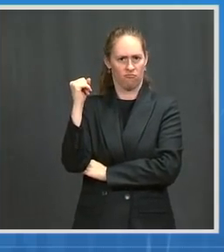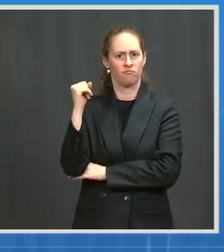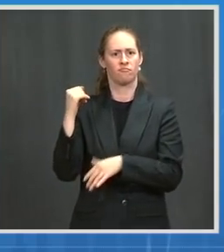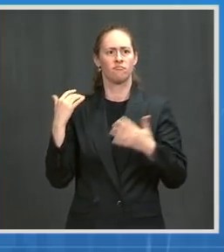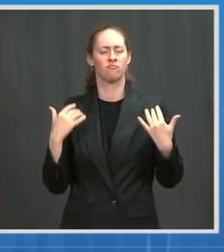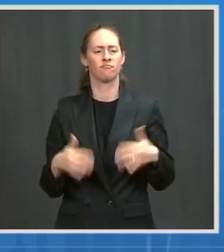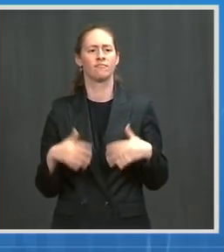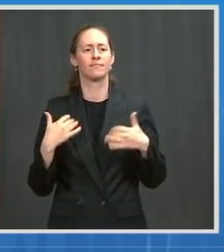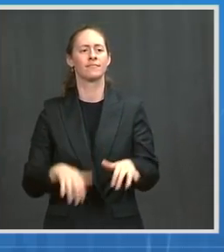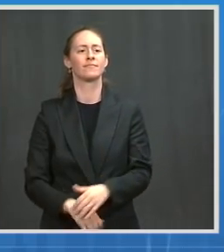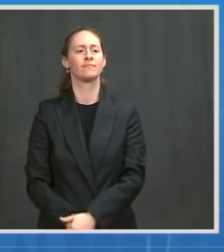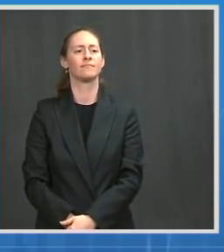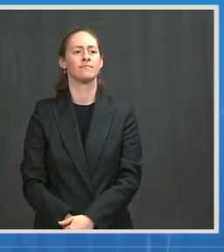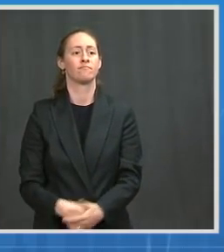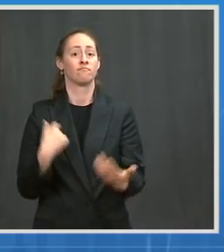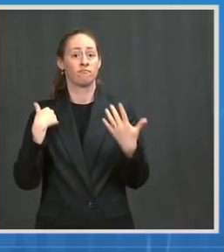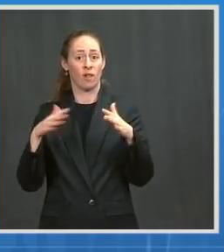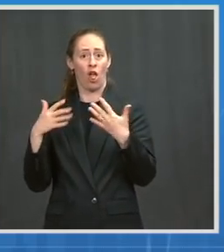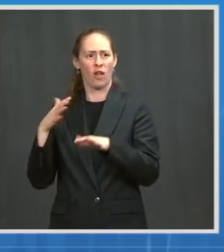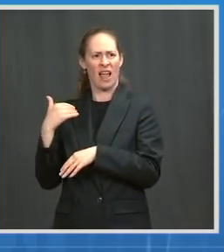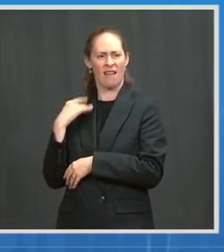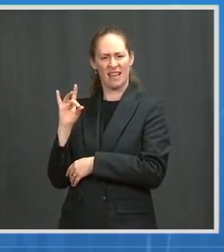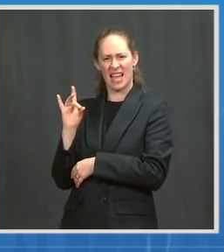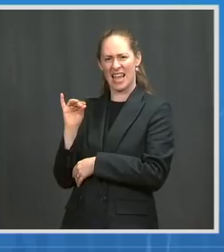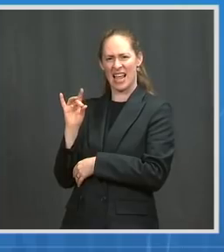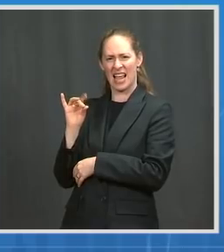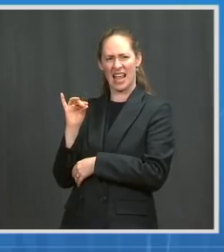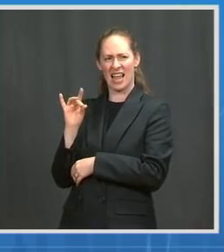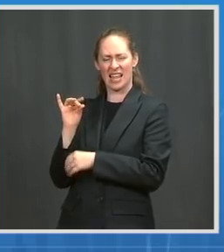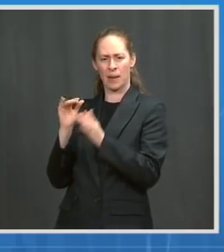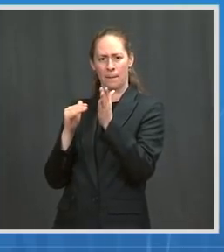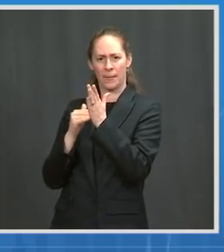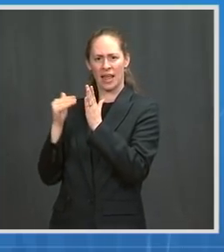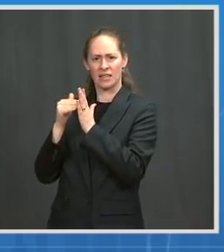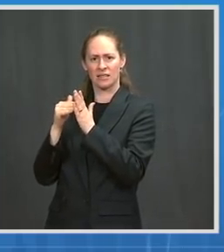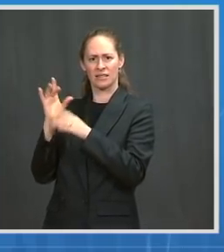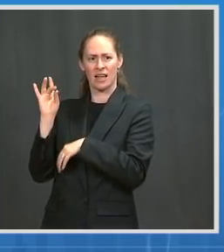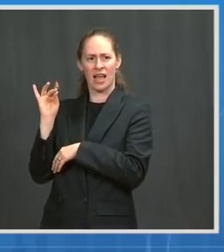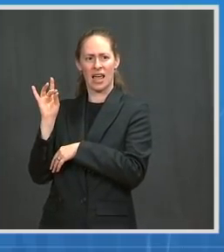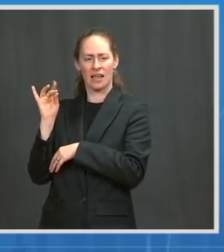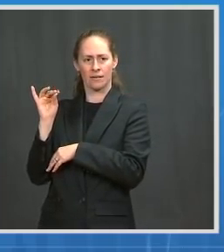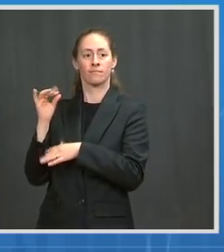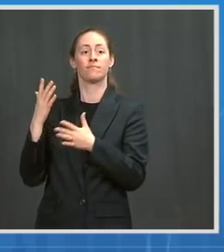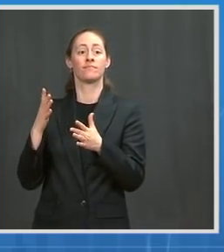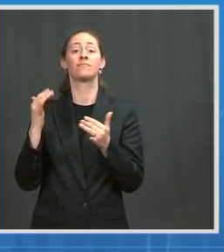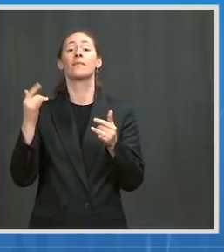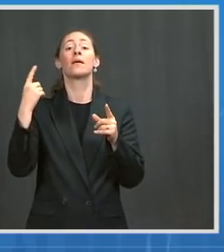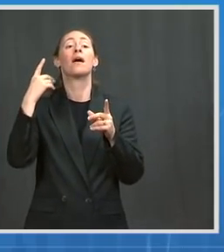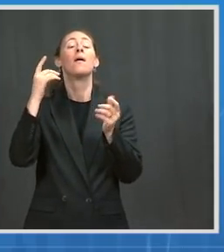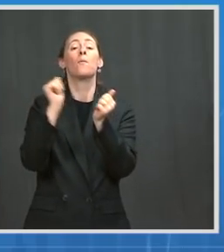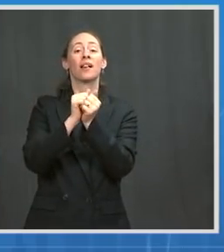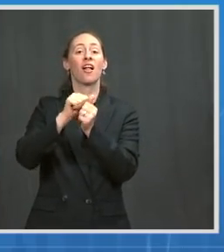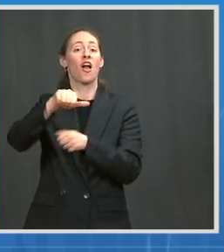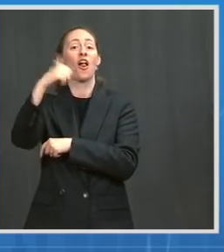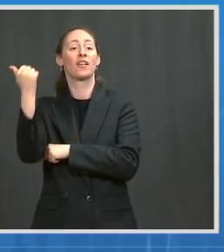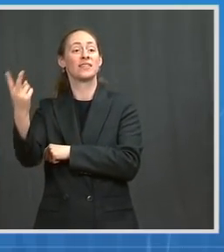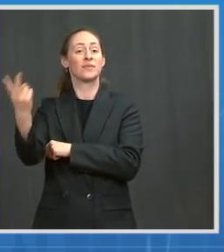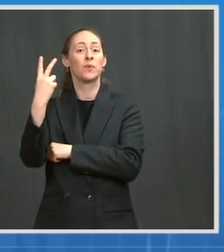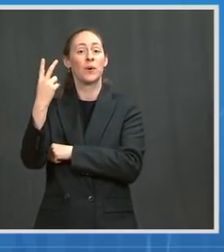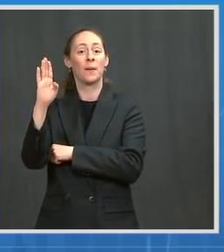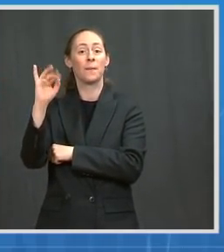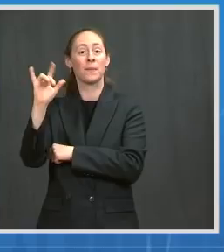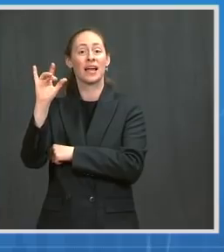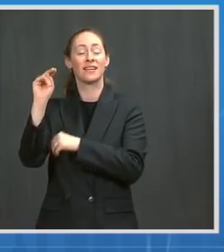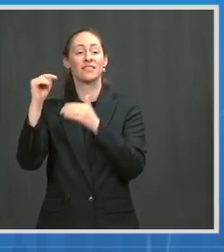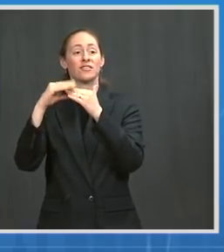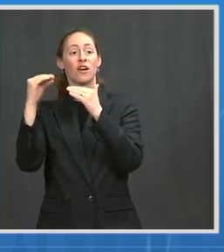President committed to sharing with the world by the end of June, and the 2 billion the U.S. has donated to COVAX to support its efforts to vaccinate